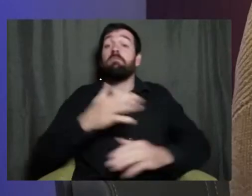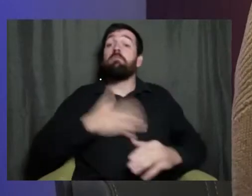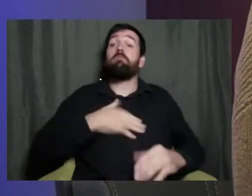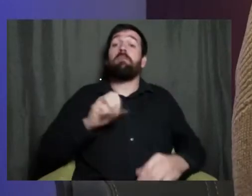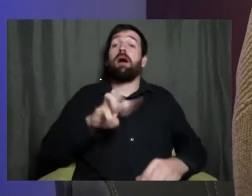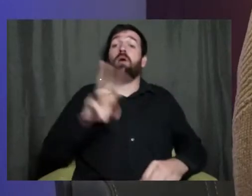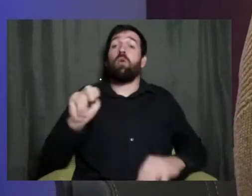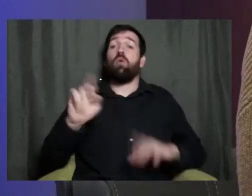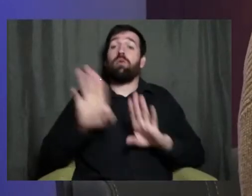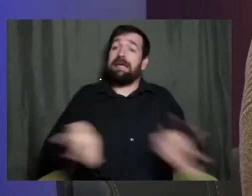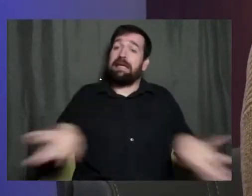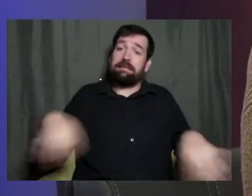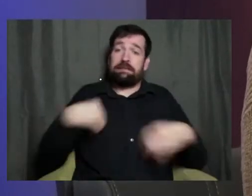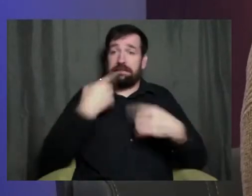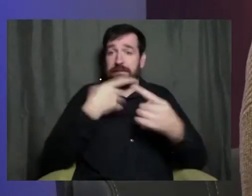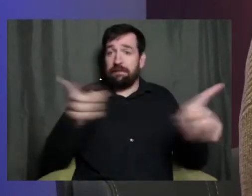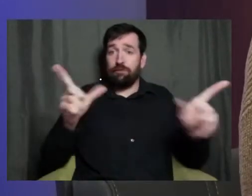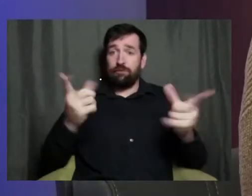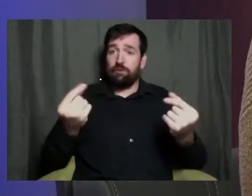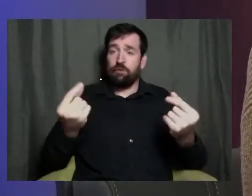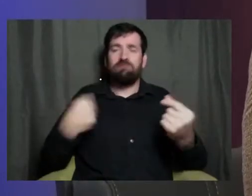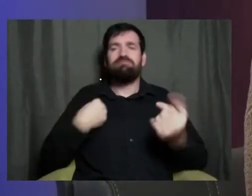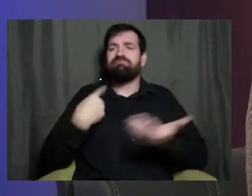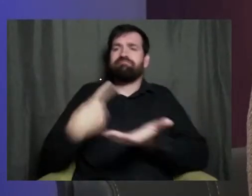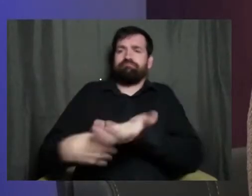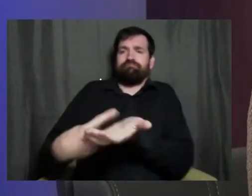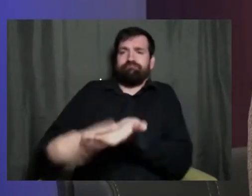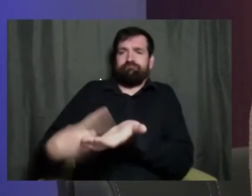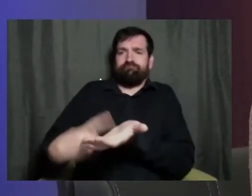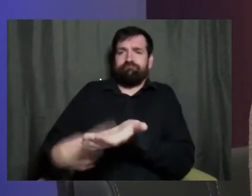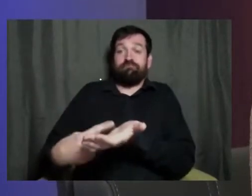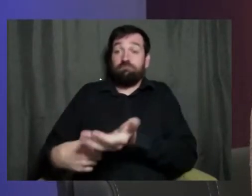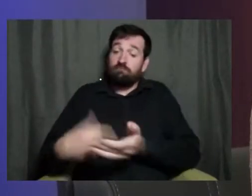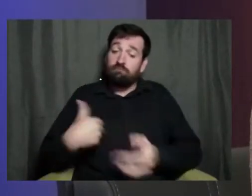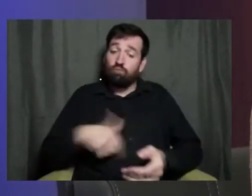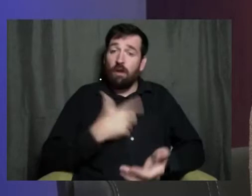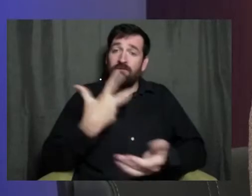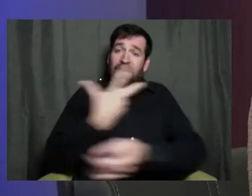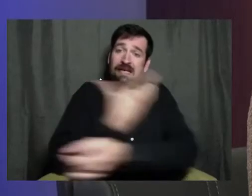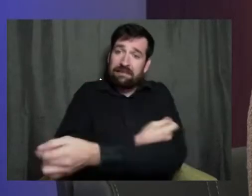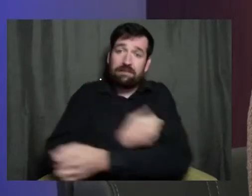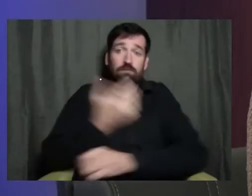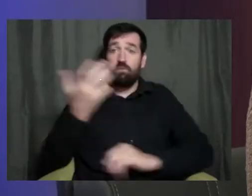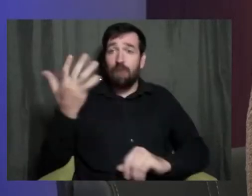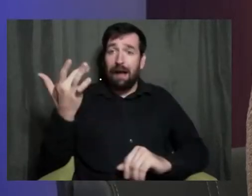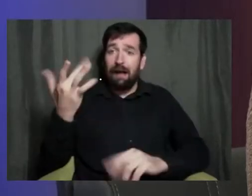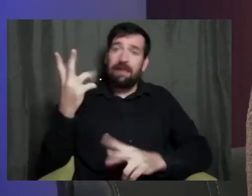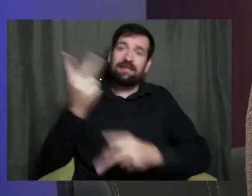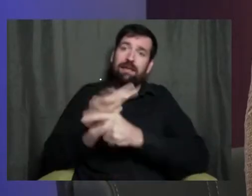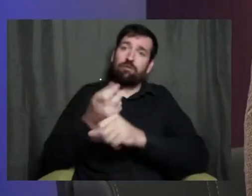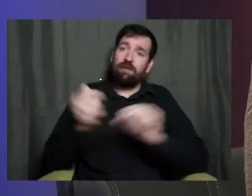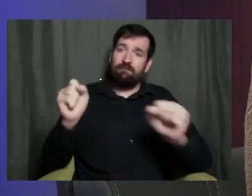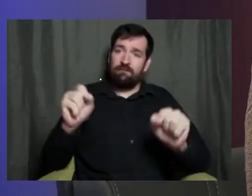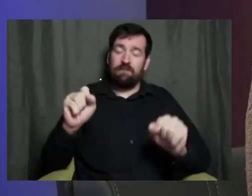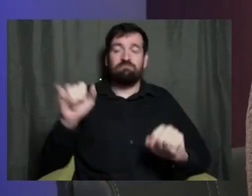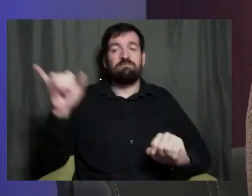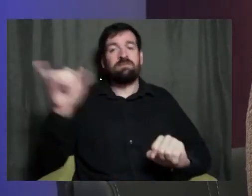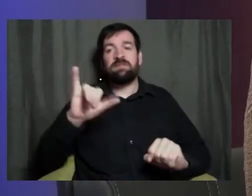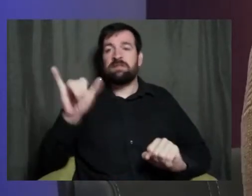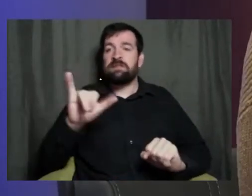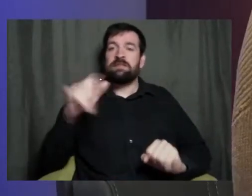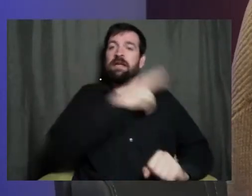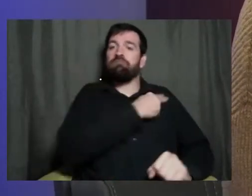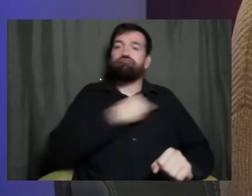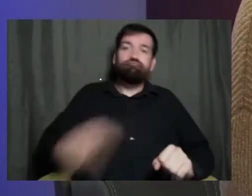their kids is to have a conversation. We are getting these vaccines, these shots, because they keep you safe. Just like you wear a seatbelt in the car to keep you